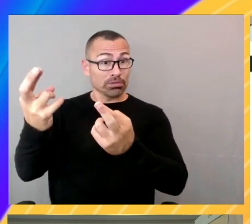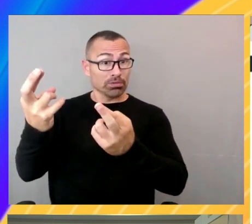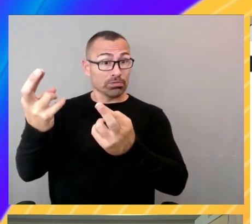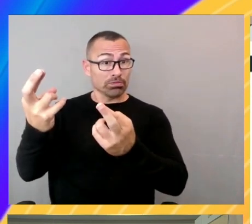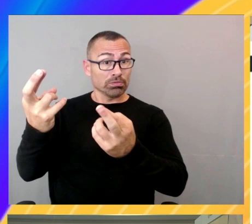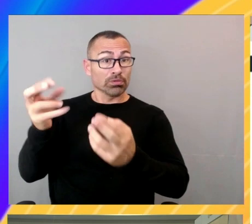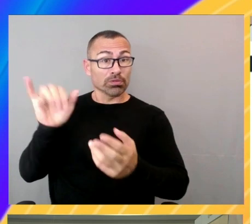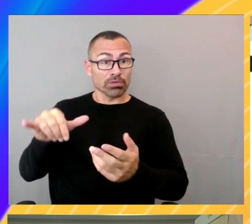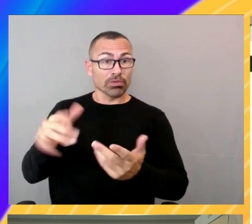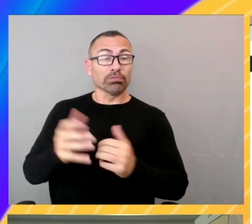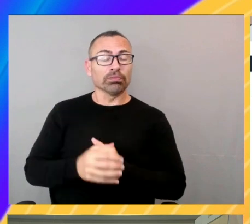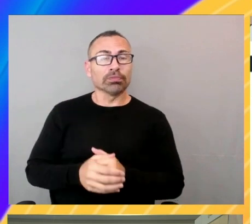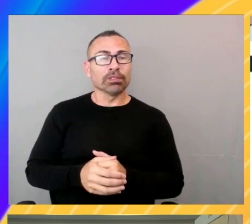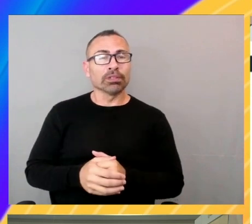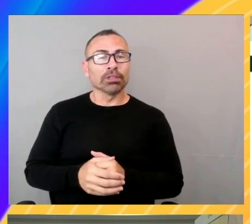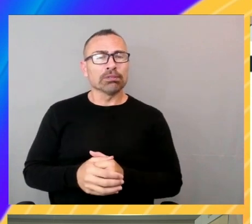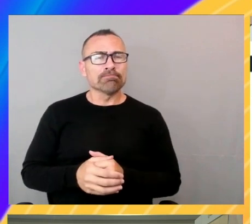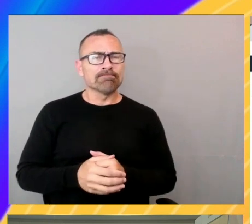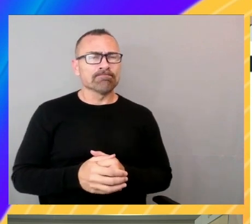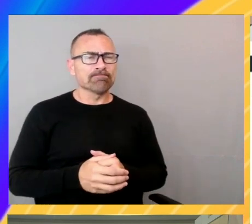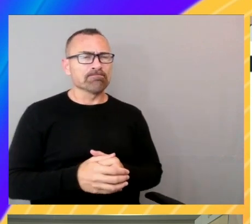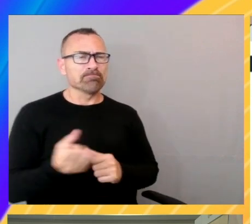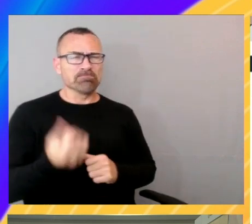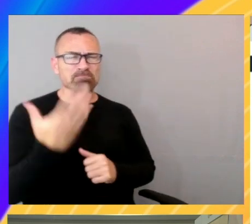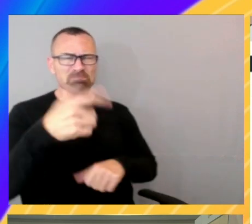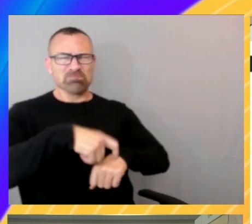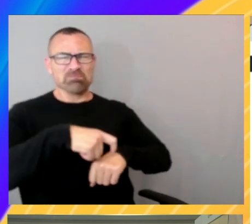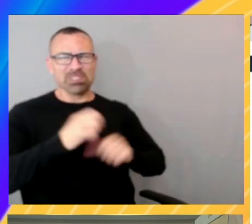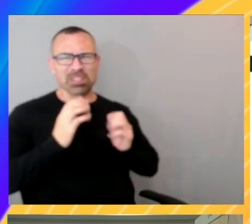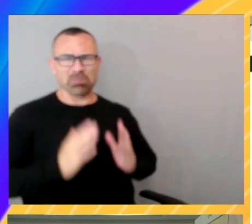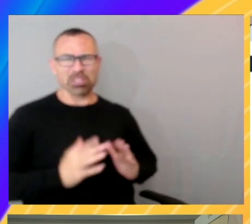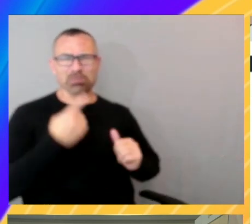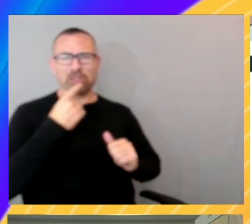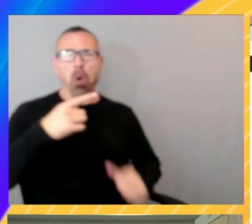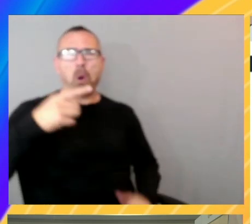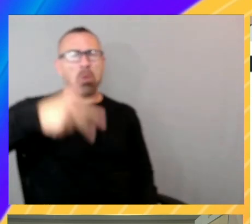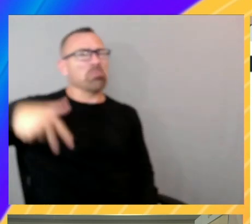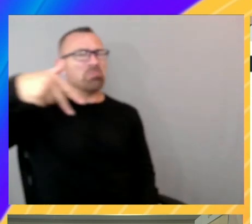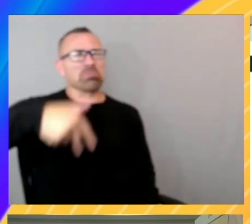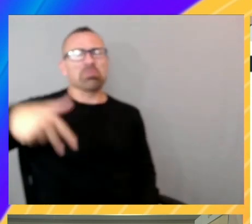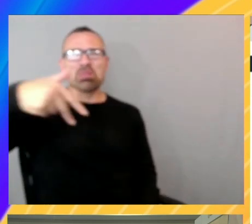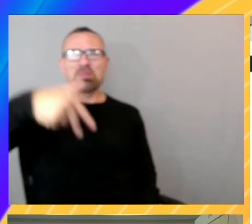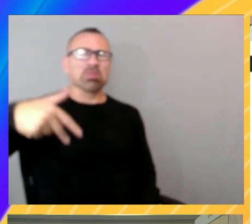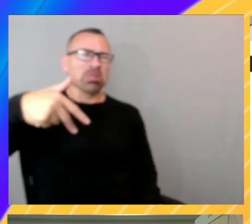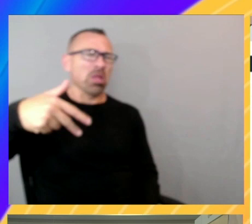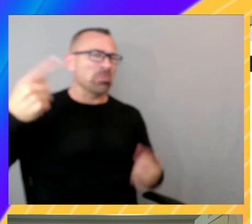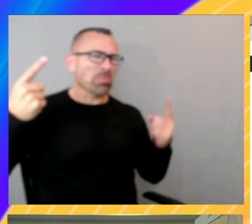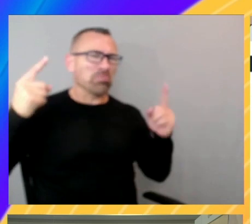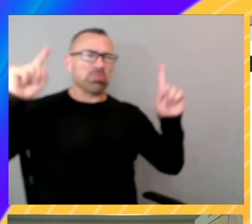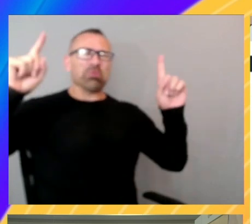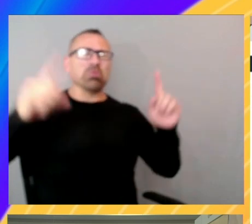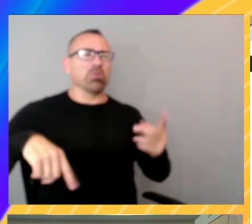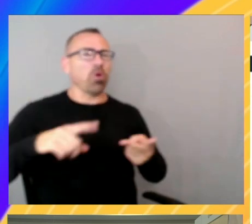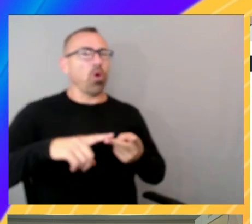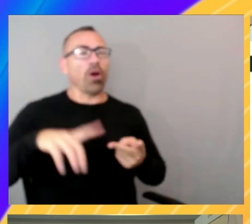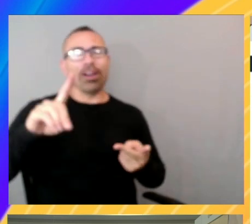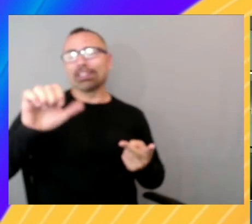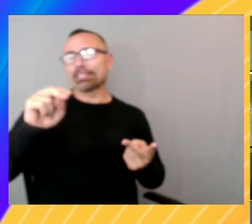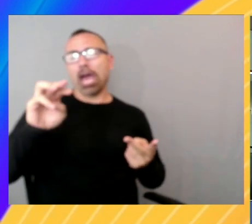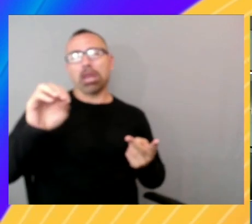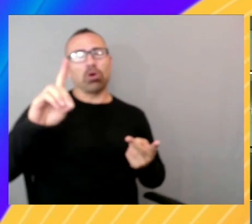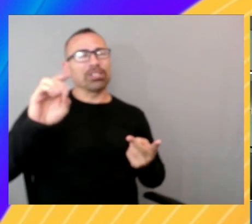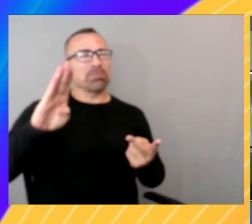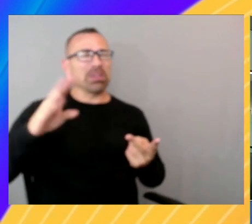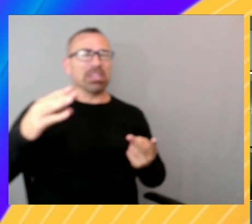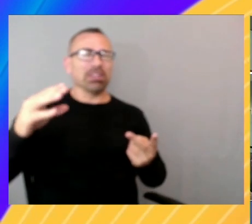times customers will just say, "Oh, Lambda's going to solve all my problems. DynamoDB is going to solve all my problems. Let me just use it and forget it." And this is going to